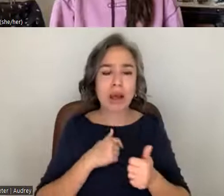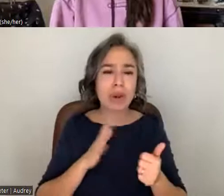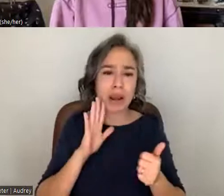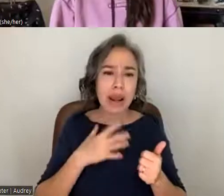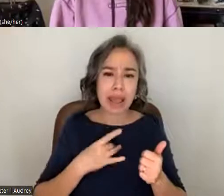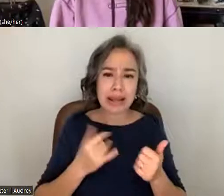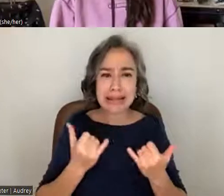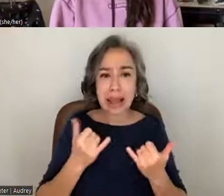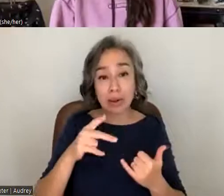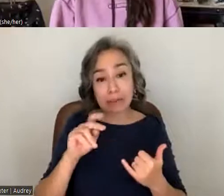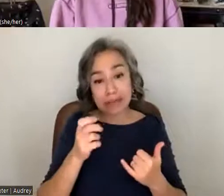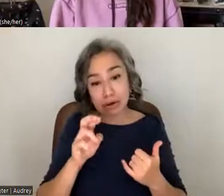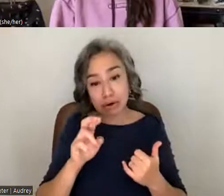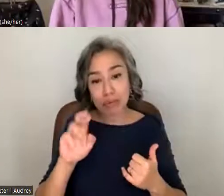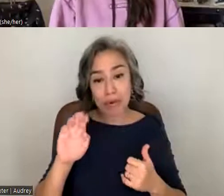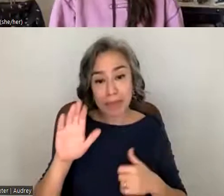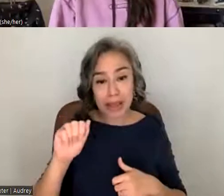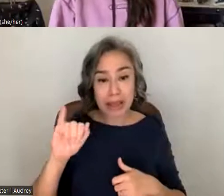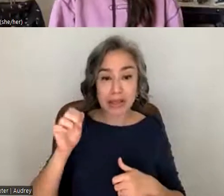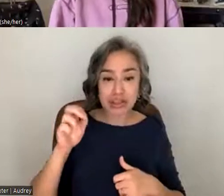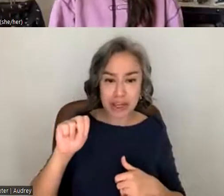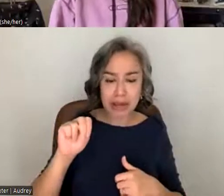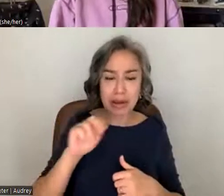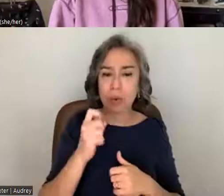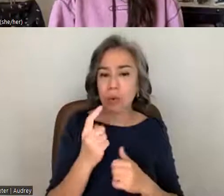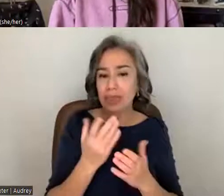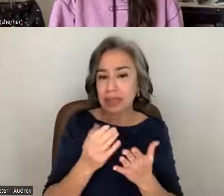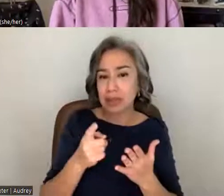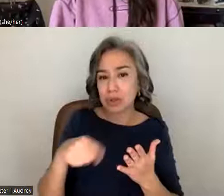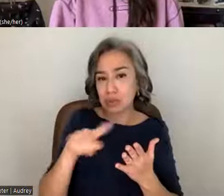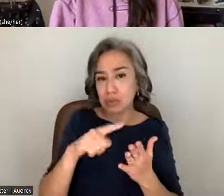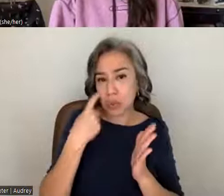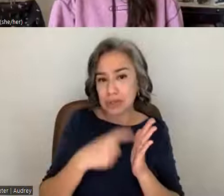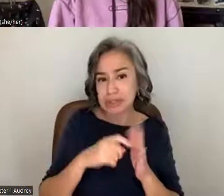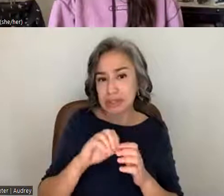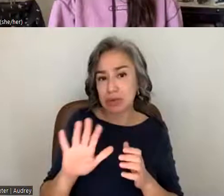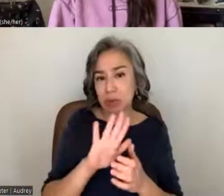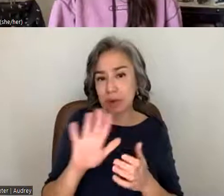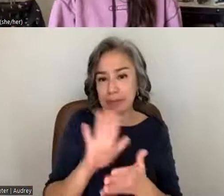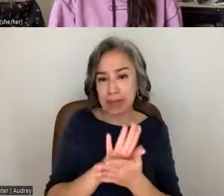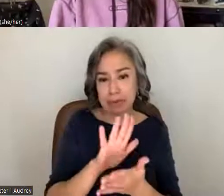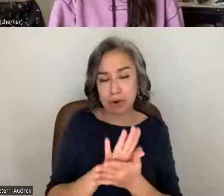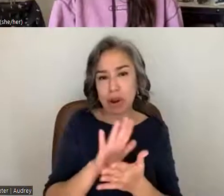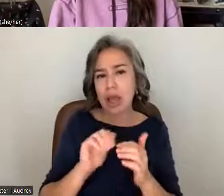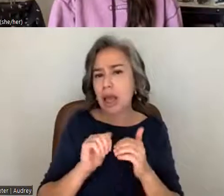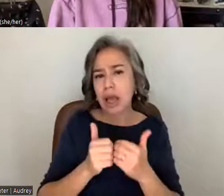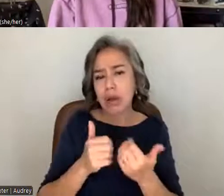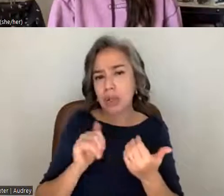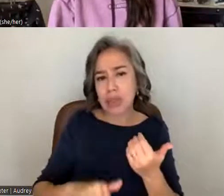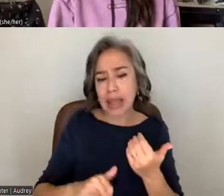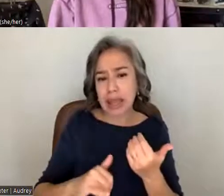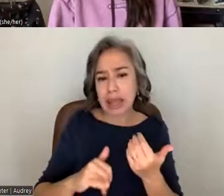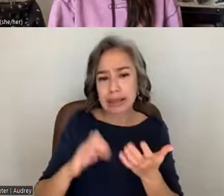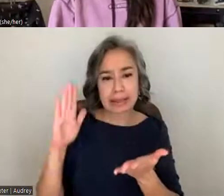to Peter, Rebecca, and Jen. One of the things that you noted in your paper was how the lack of